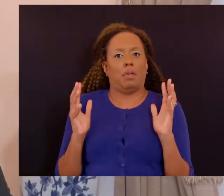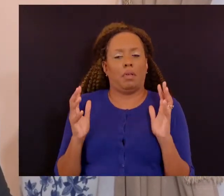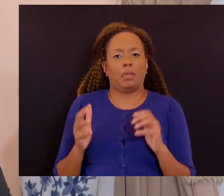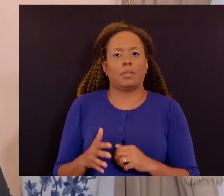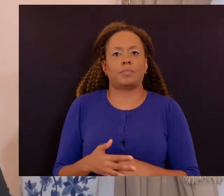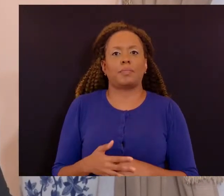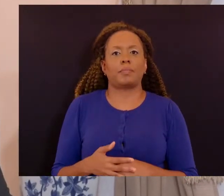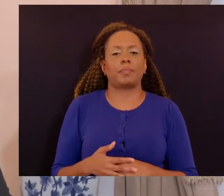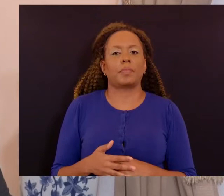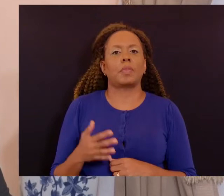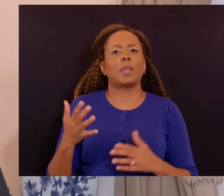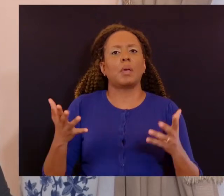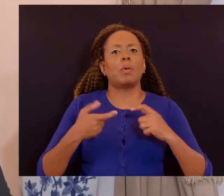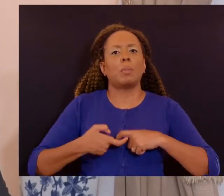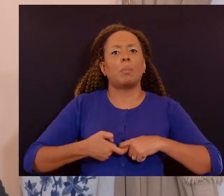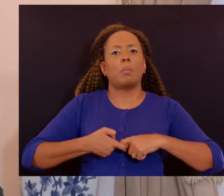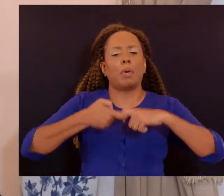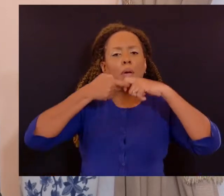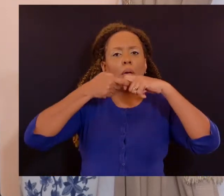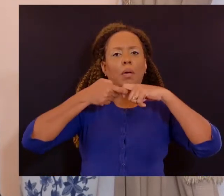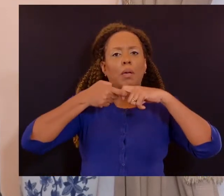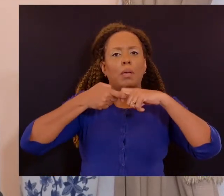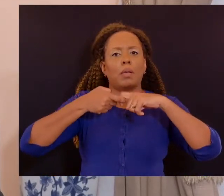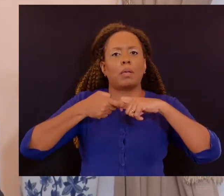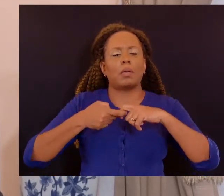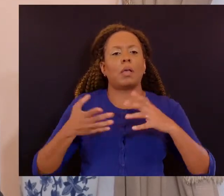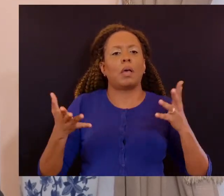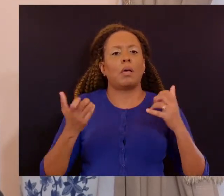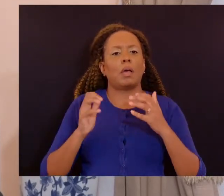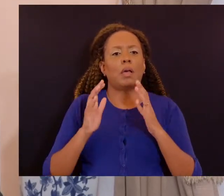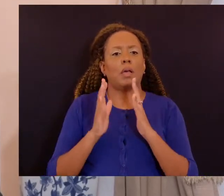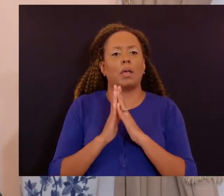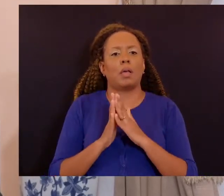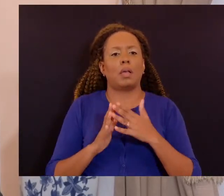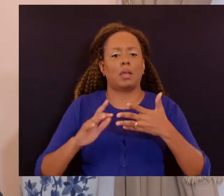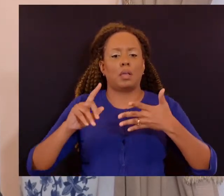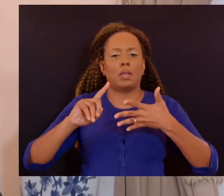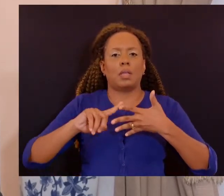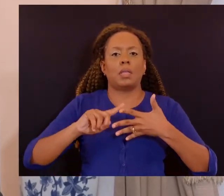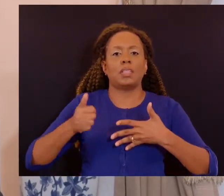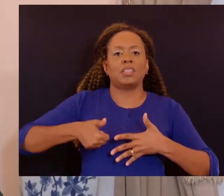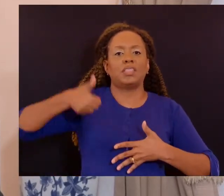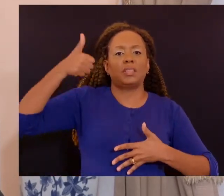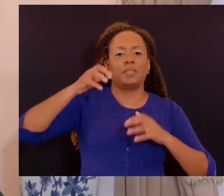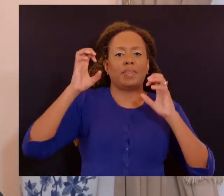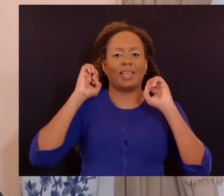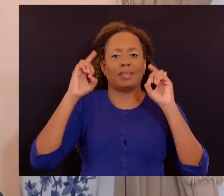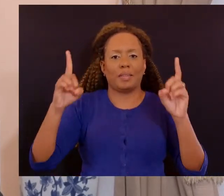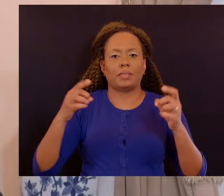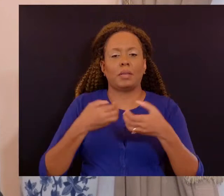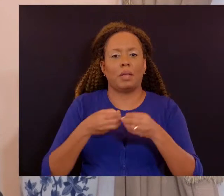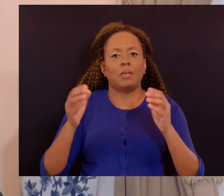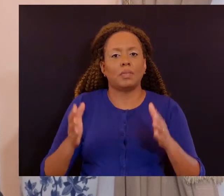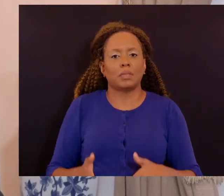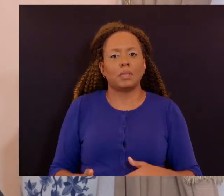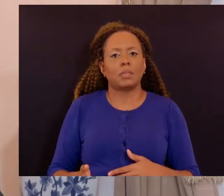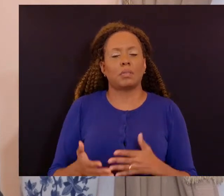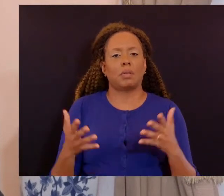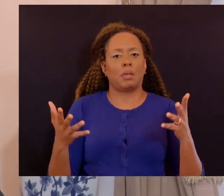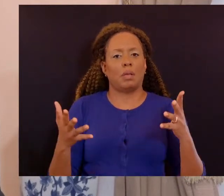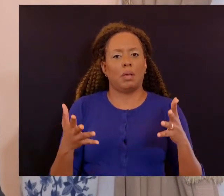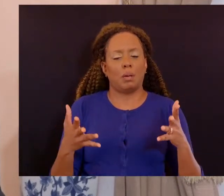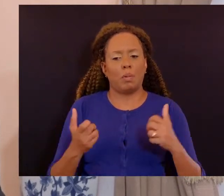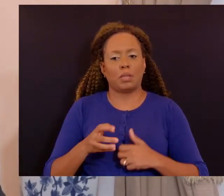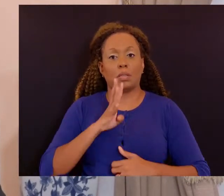going to pause here because I want to ask the Chief Education Officer, Mrs. Joy Adamson, to speak to the findings of the assessment that we